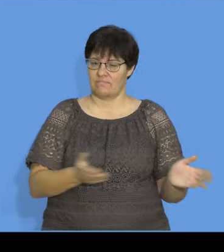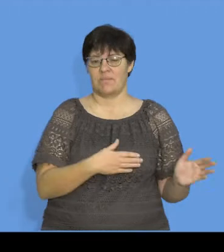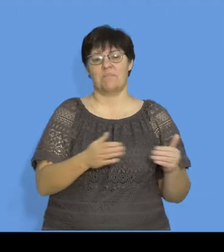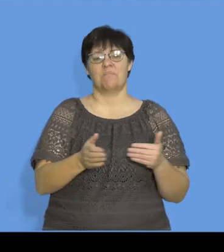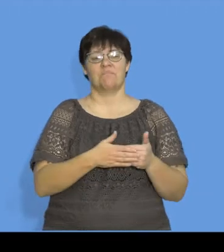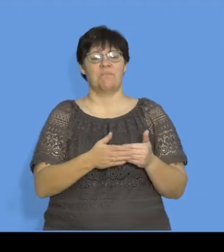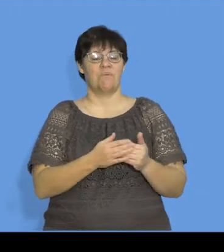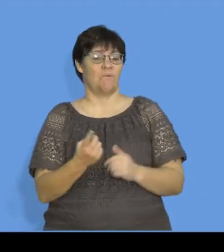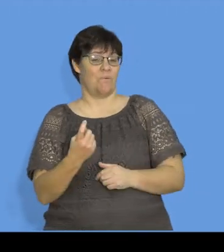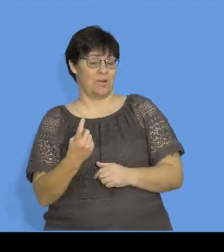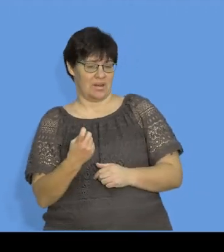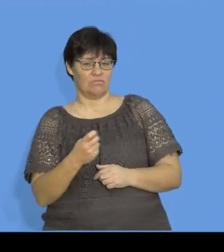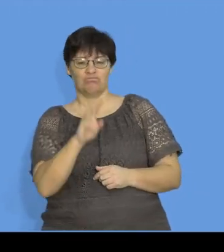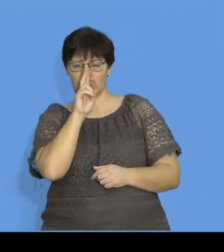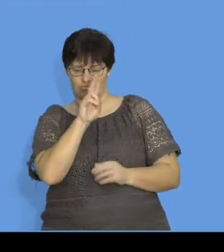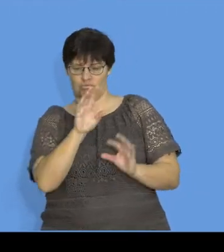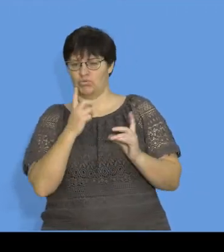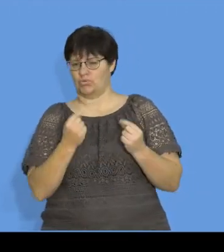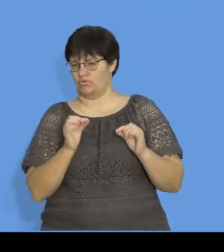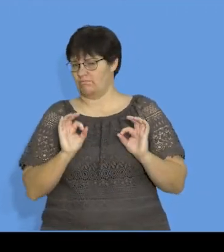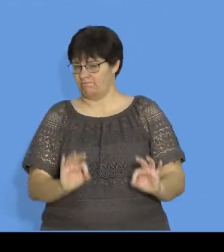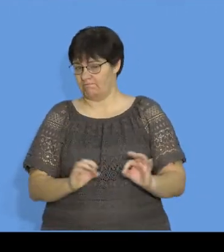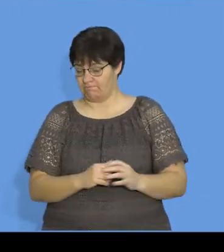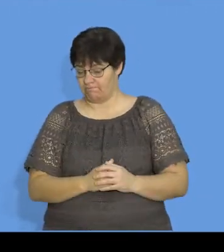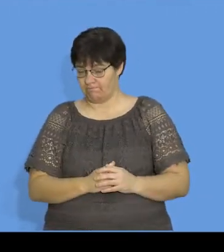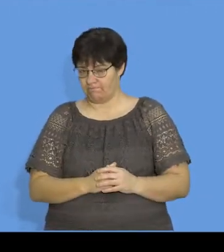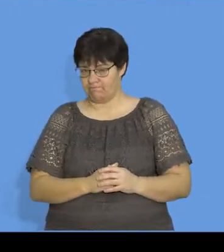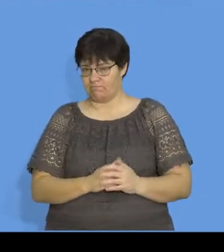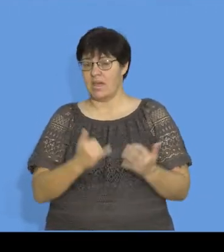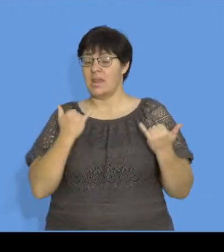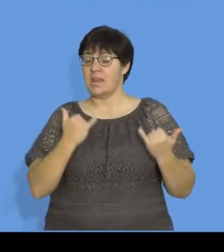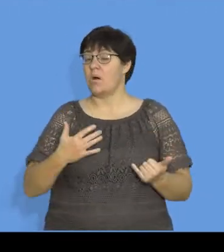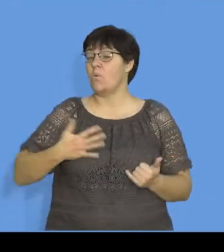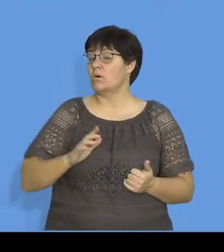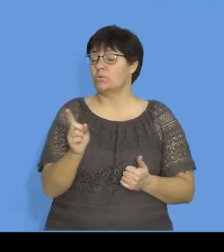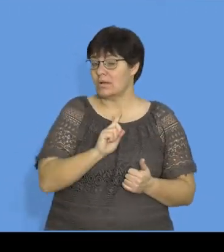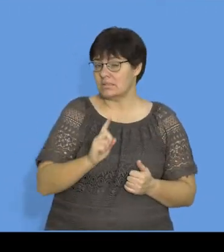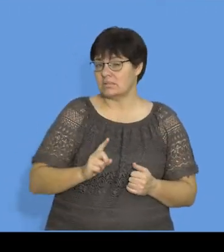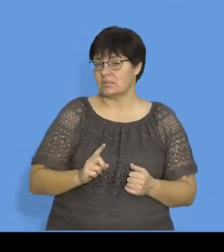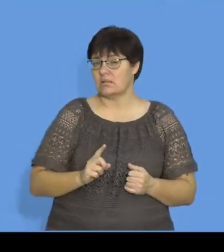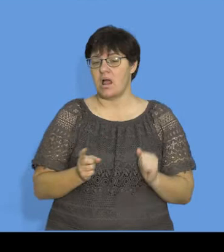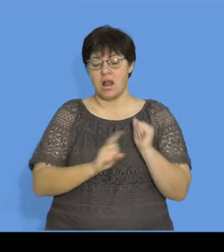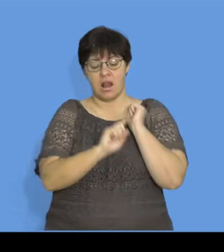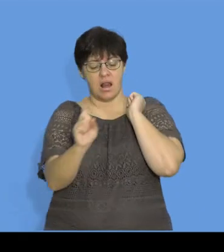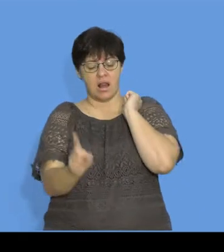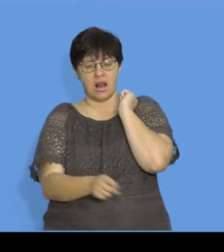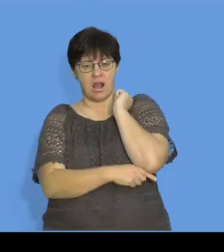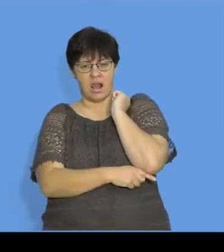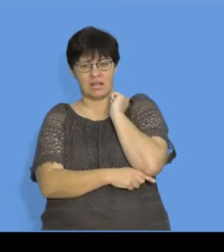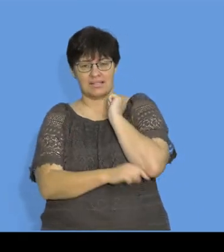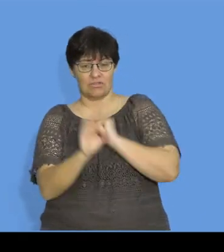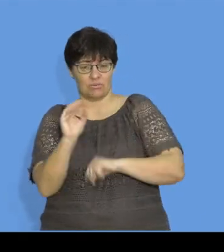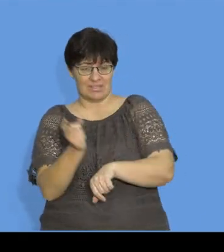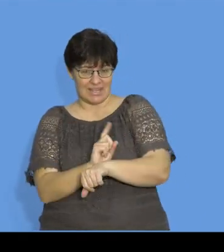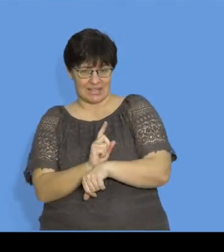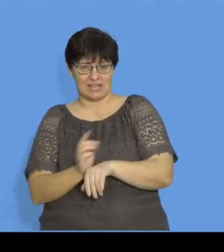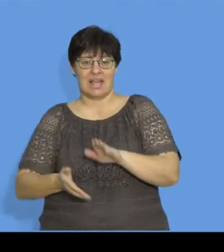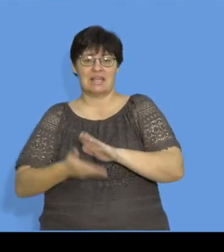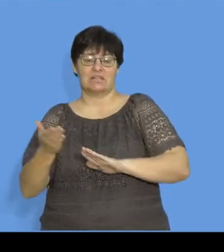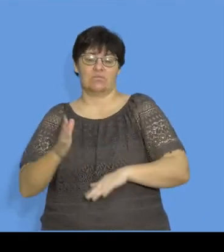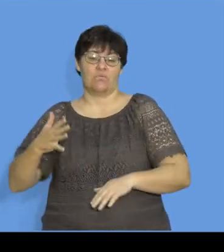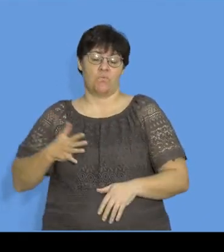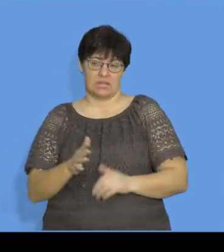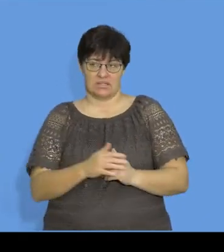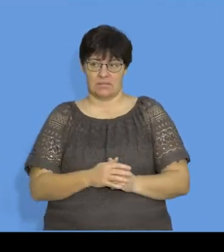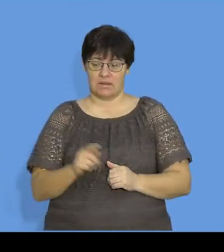just to check that we're doing it all right. Now they want the acceleration in the last 3 seconds. So that's